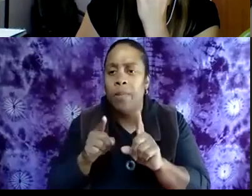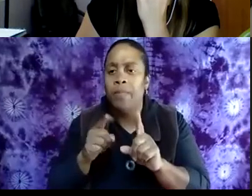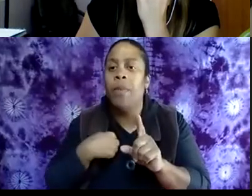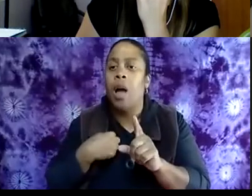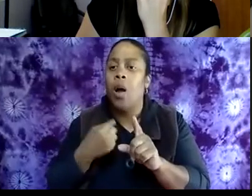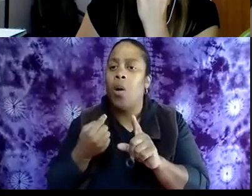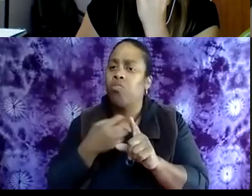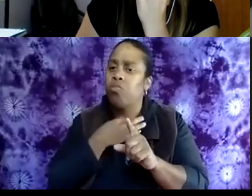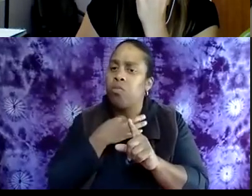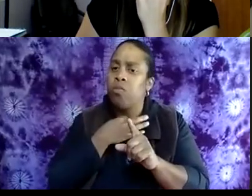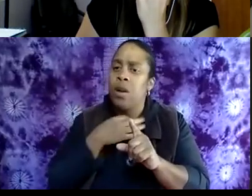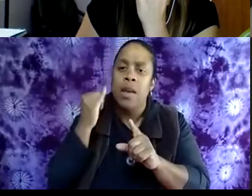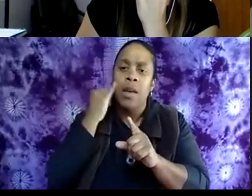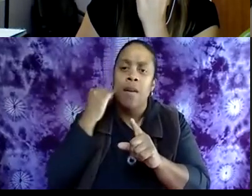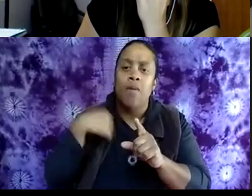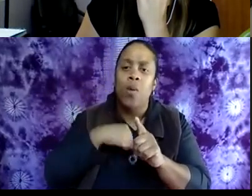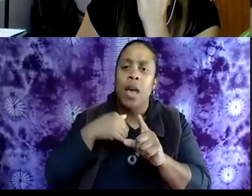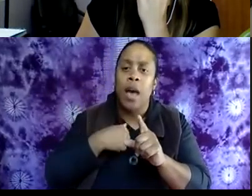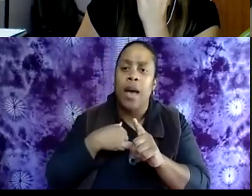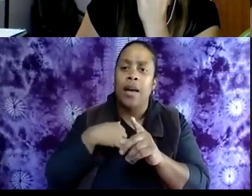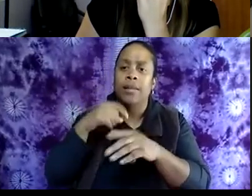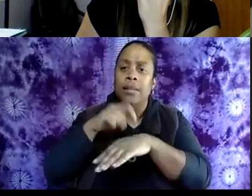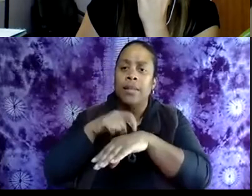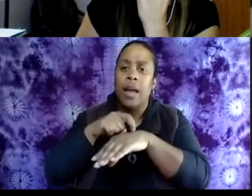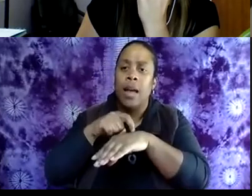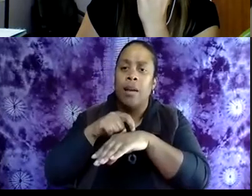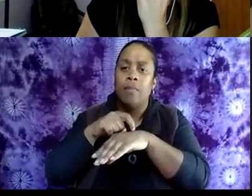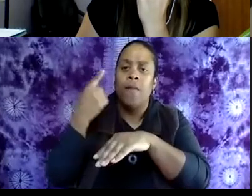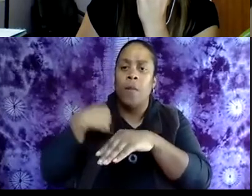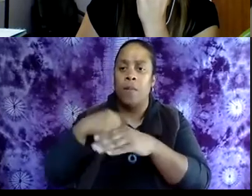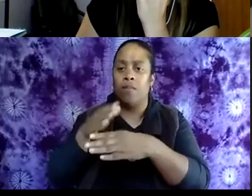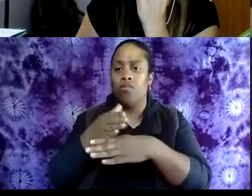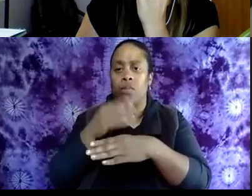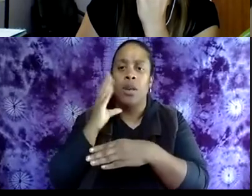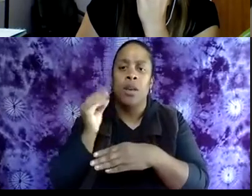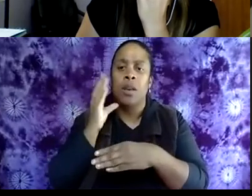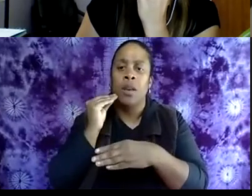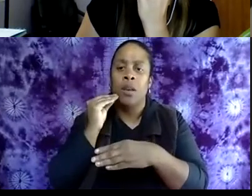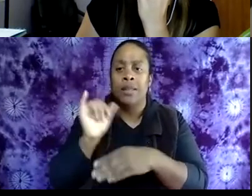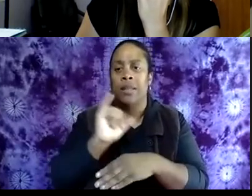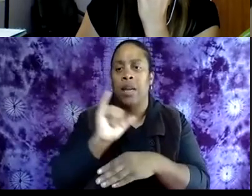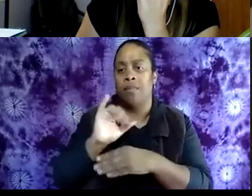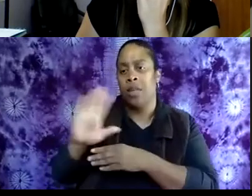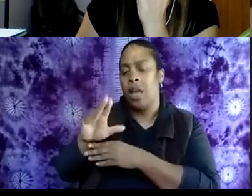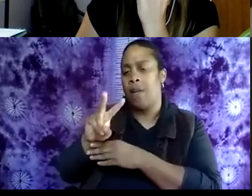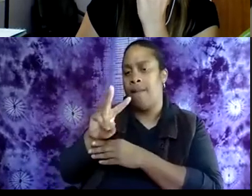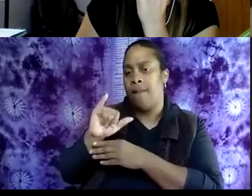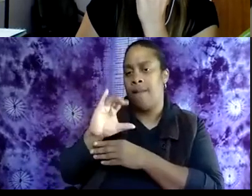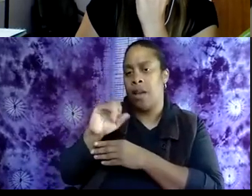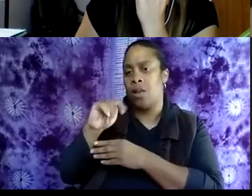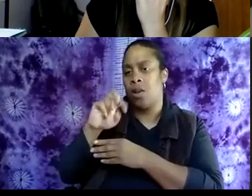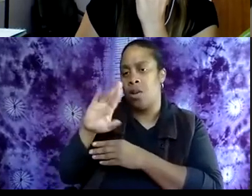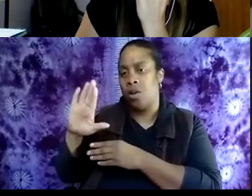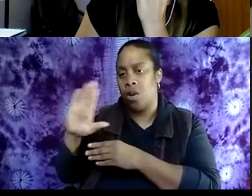was wondering if we had time for me to share an experience very similar to Victor's, but it kind of leans